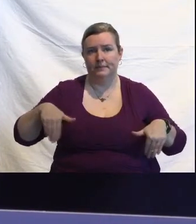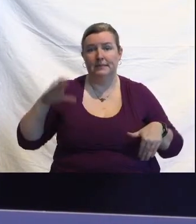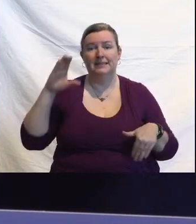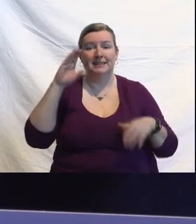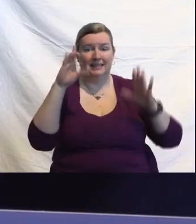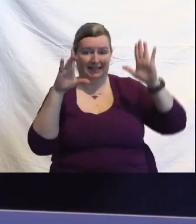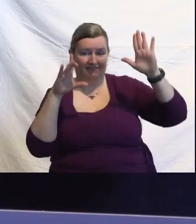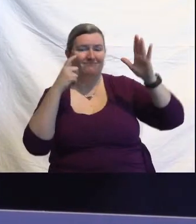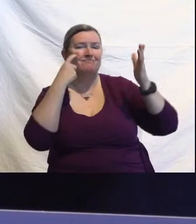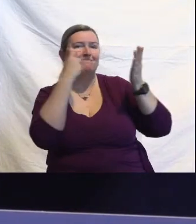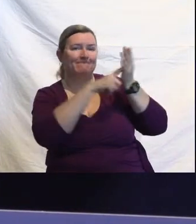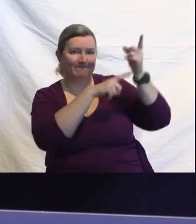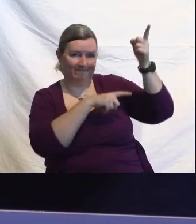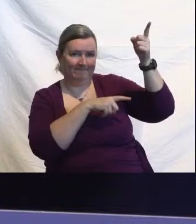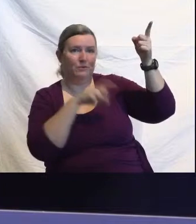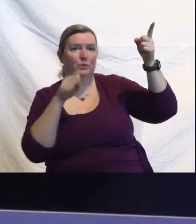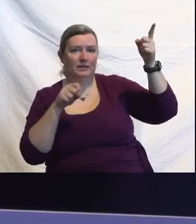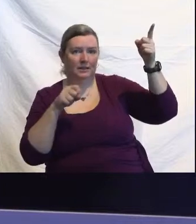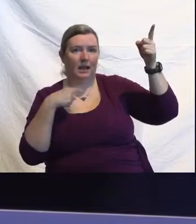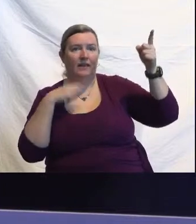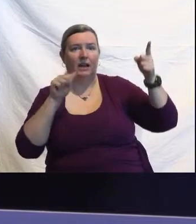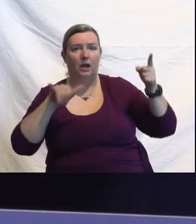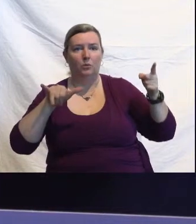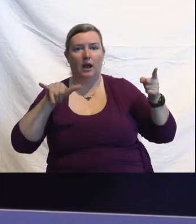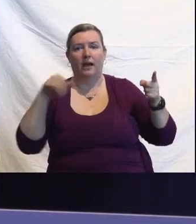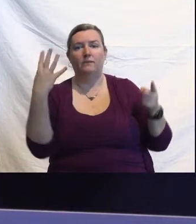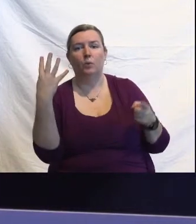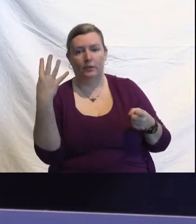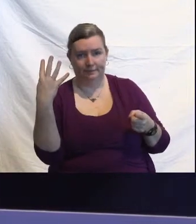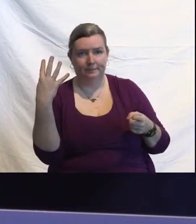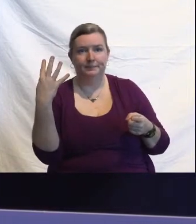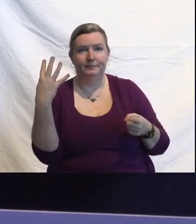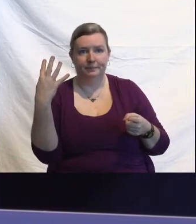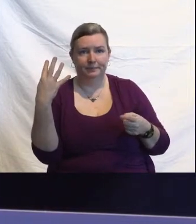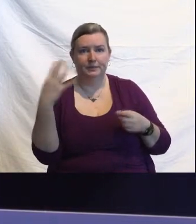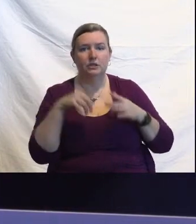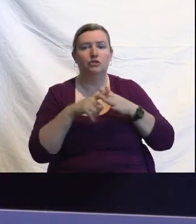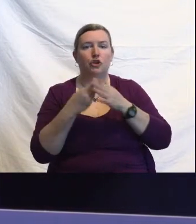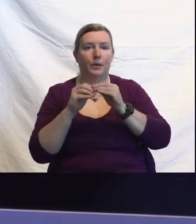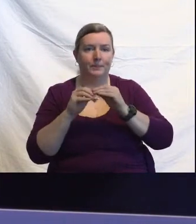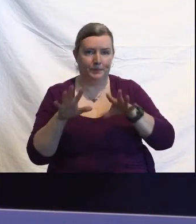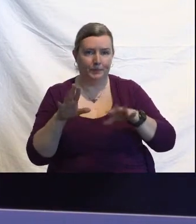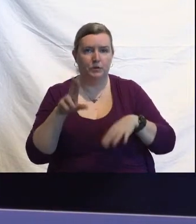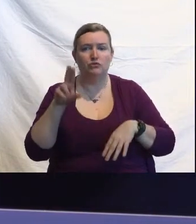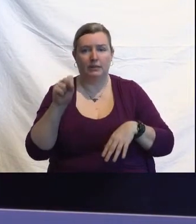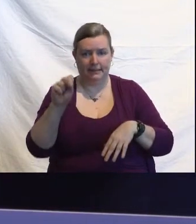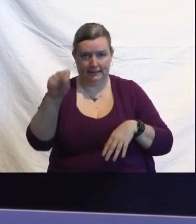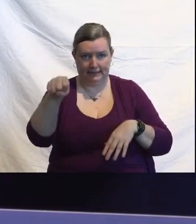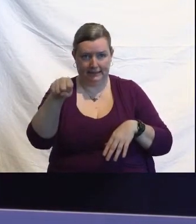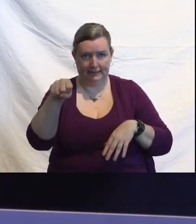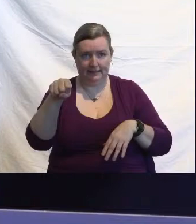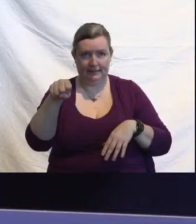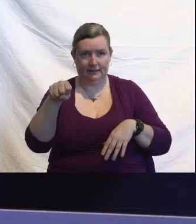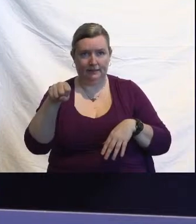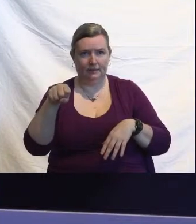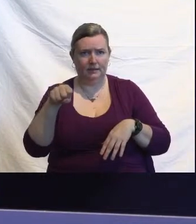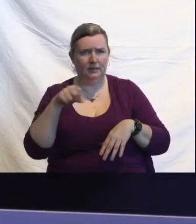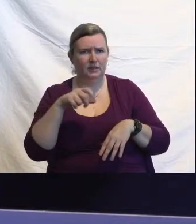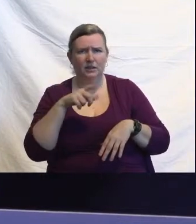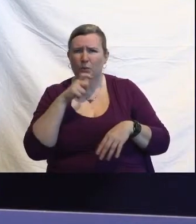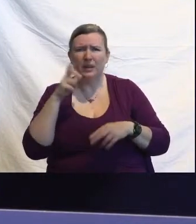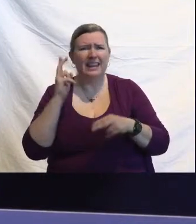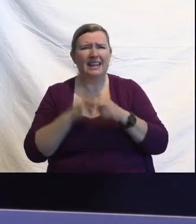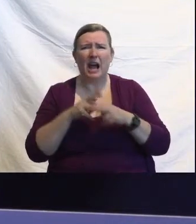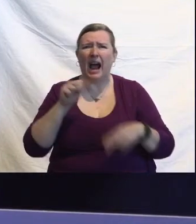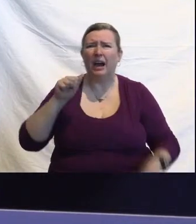the AY4 circulating, but it's way less than like Tina, who 1%. names these things, by the way? Huh? Who